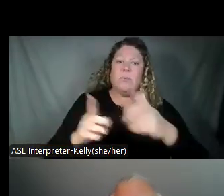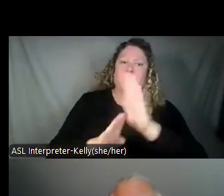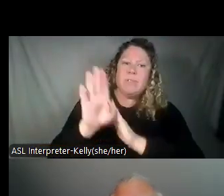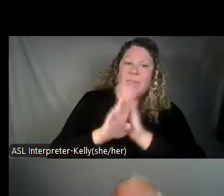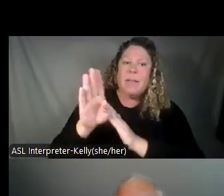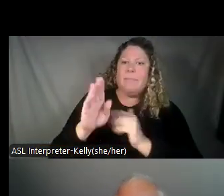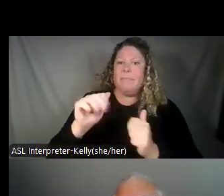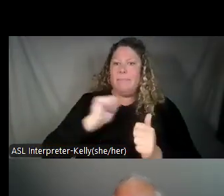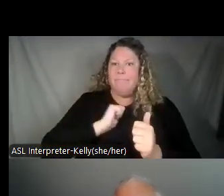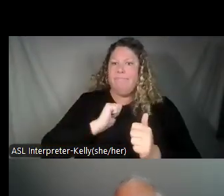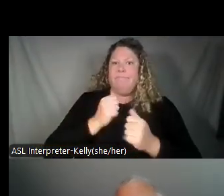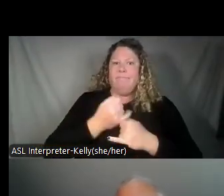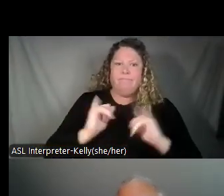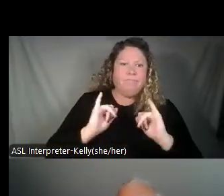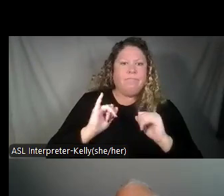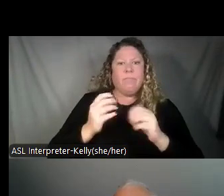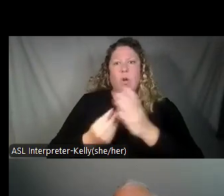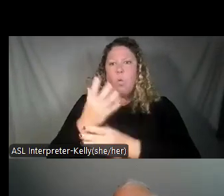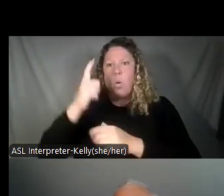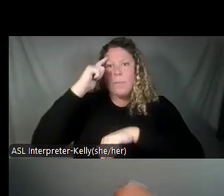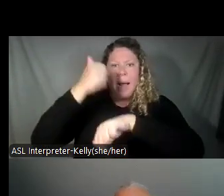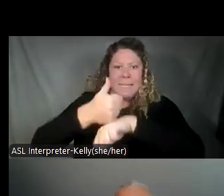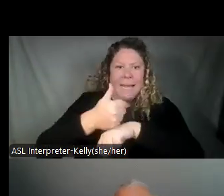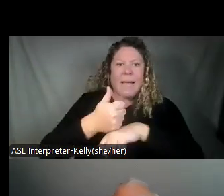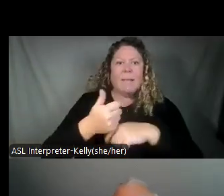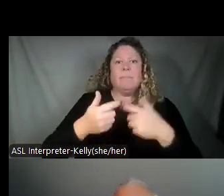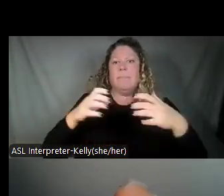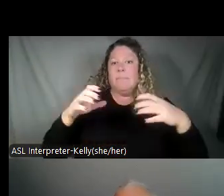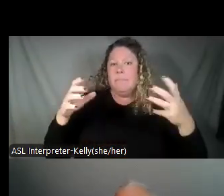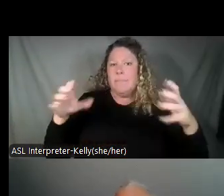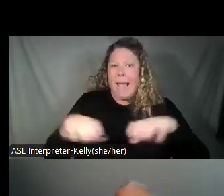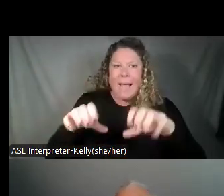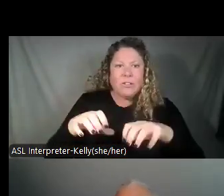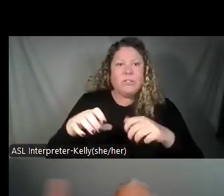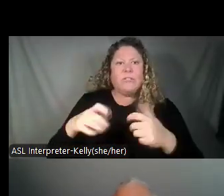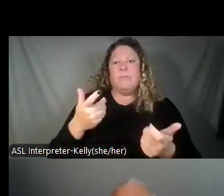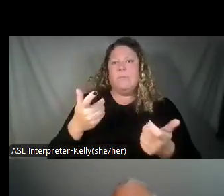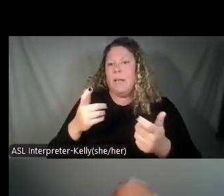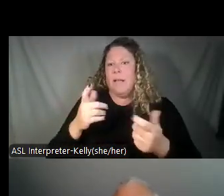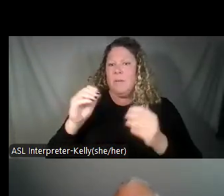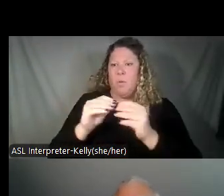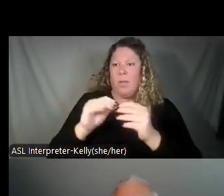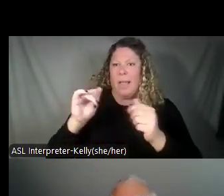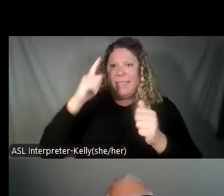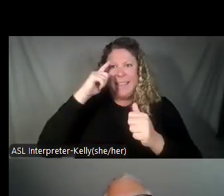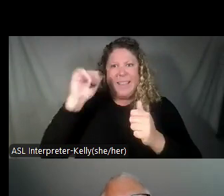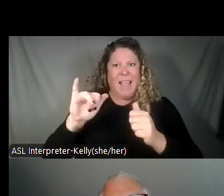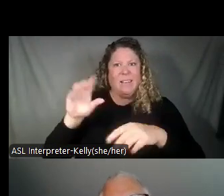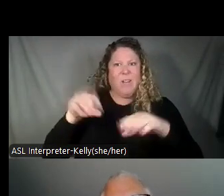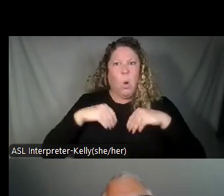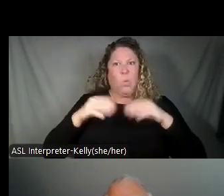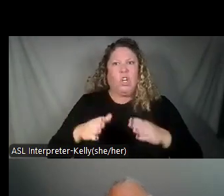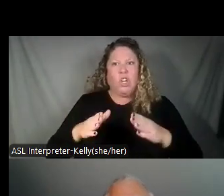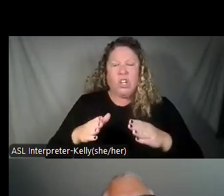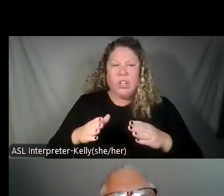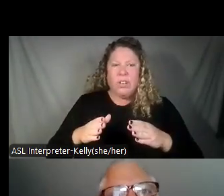growth mindset, learning from mistakes, and action and entrepreneurship. So that whole accountability, you know, an accountable